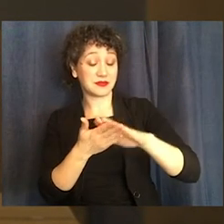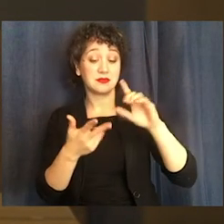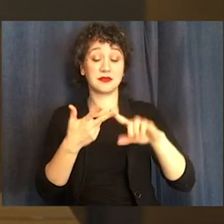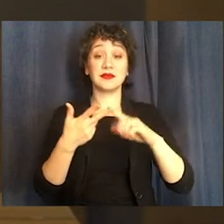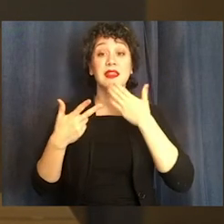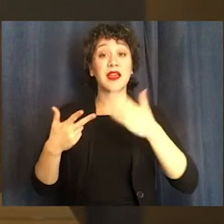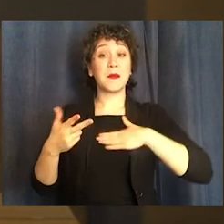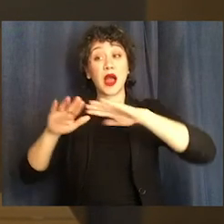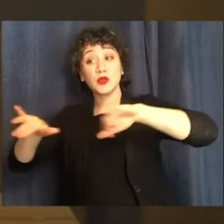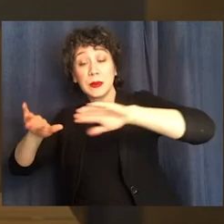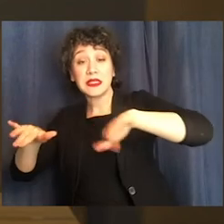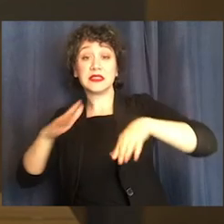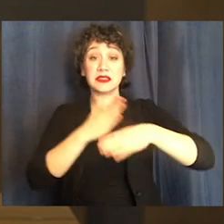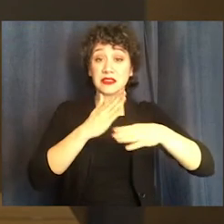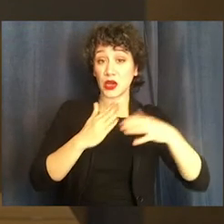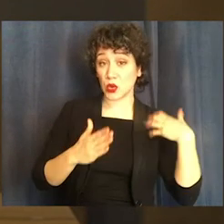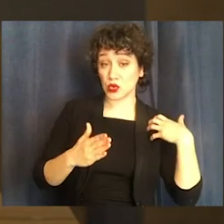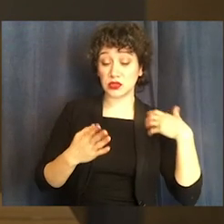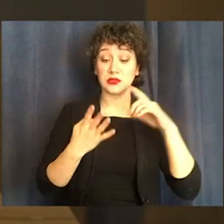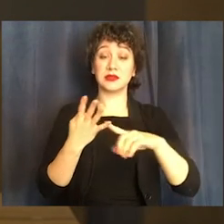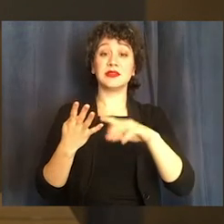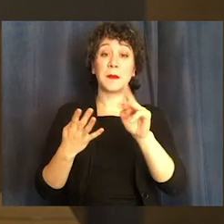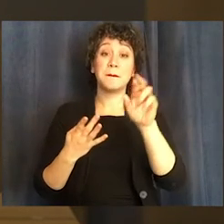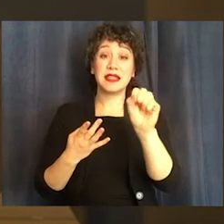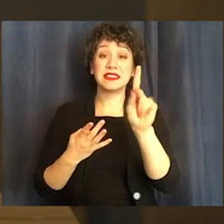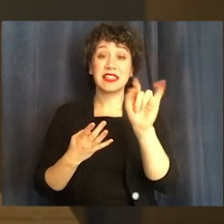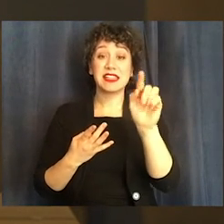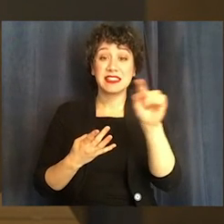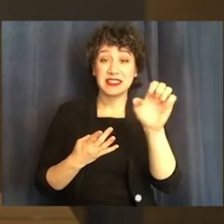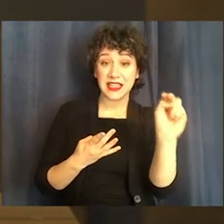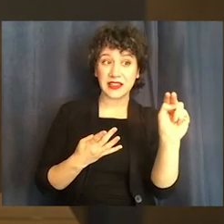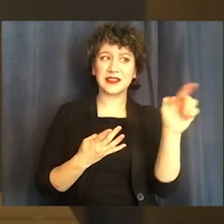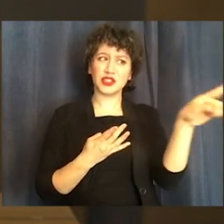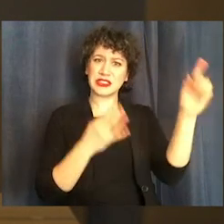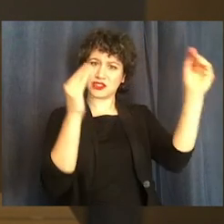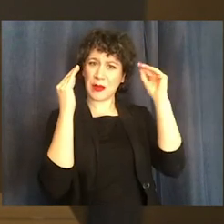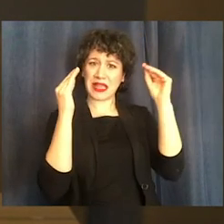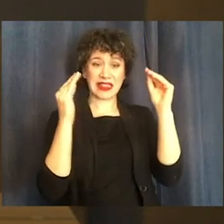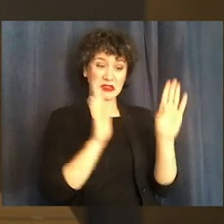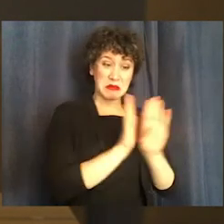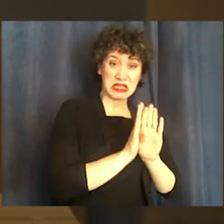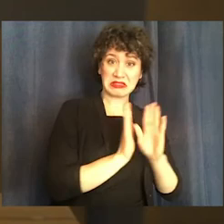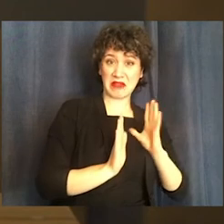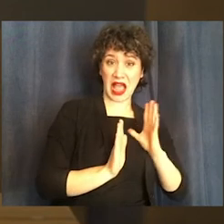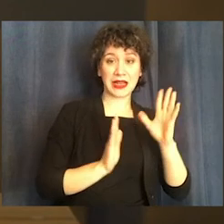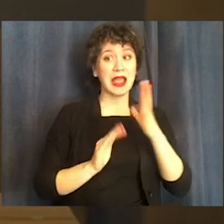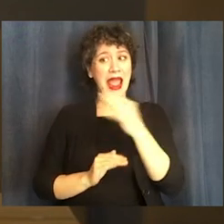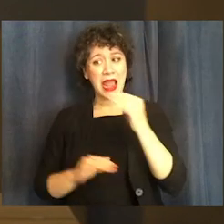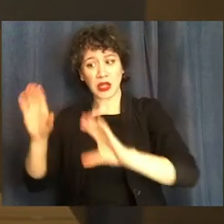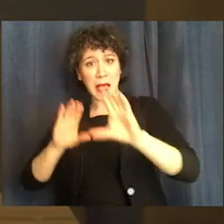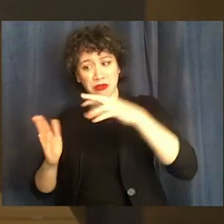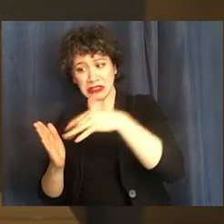you, Mrs. Kitson, for showing me it's okay to have a B and it's normal to cry study chemistry sometimes. Thank you,